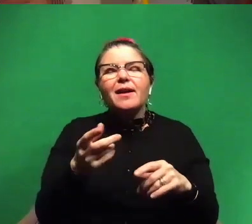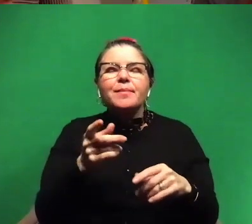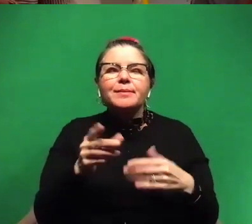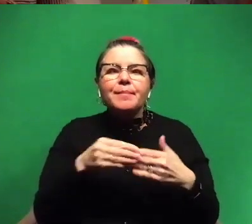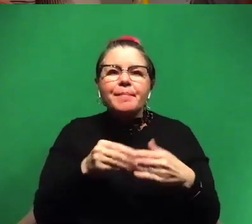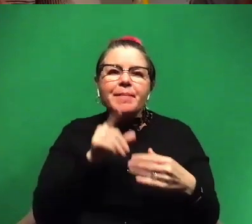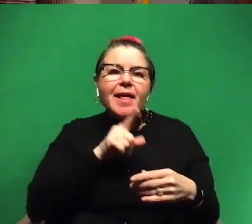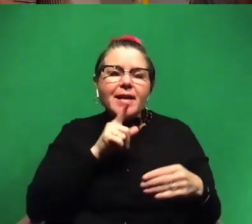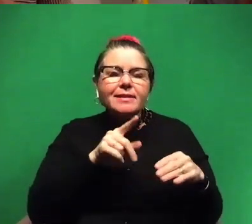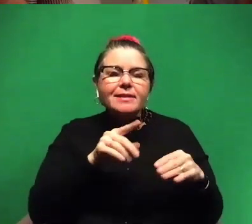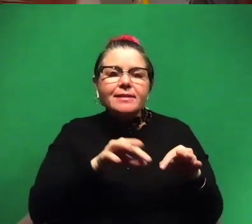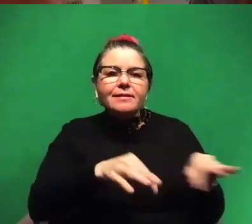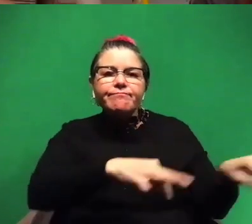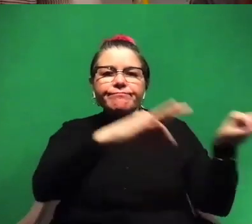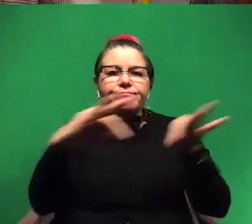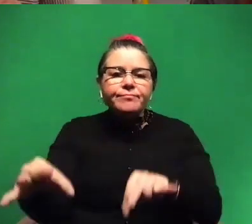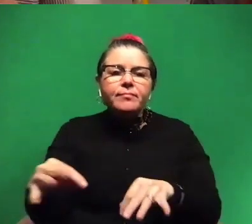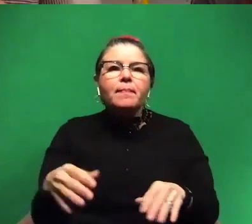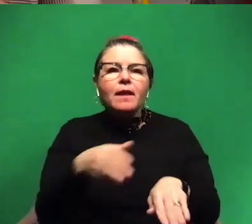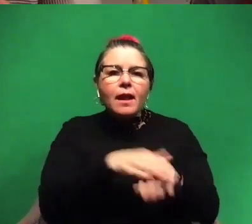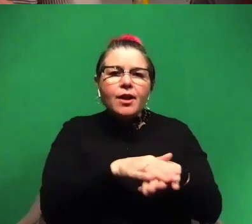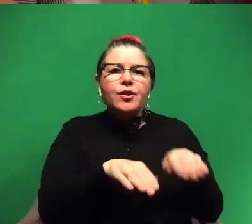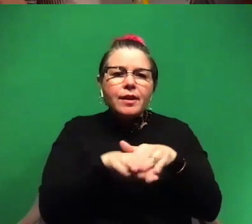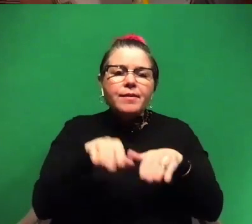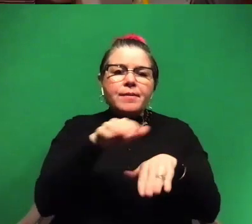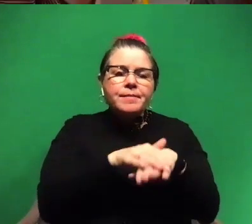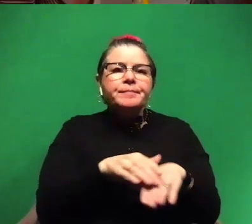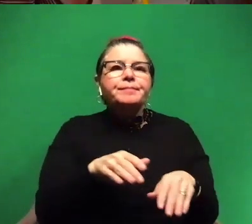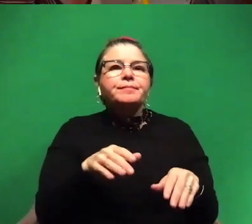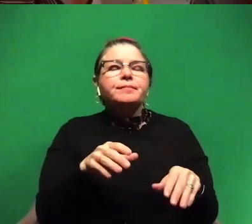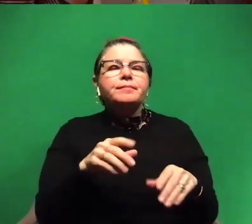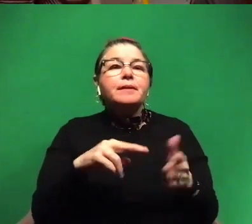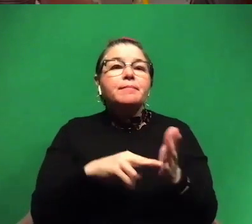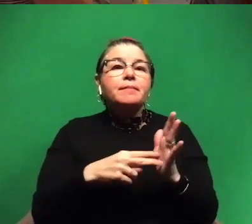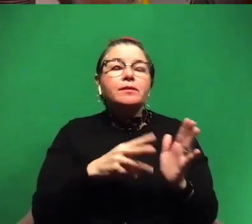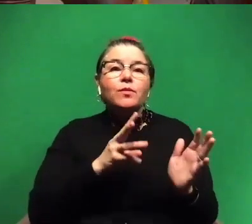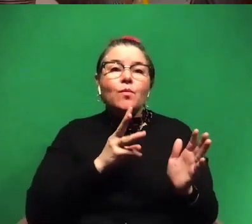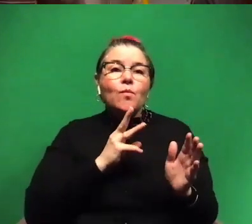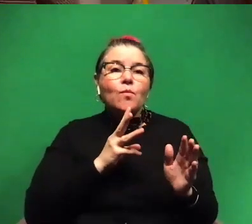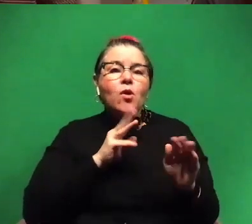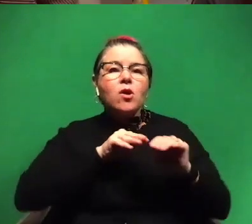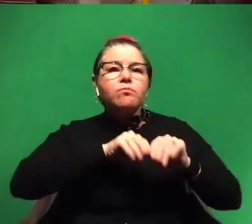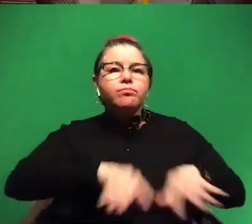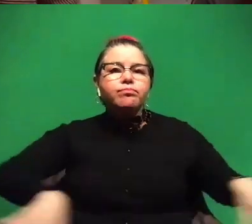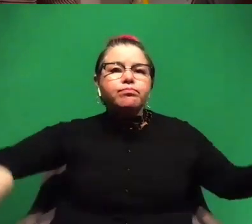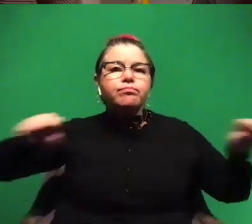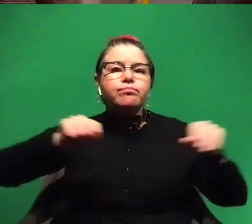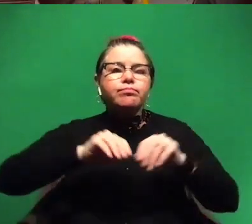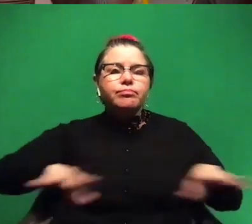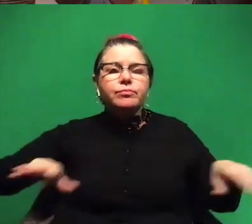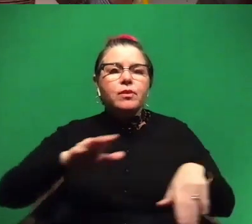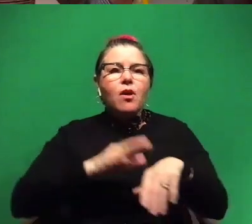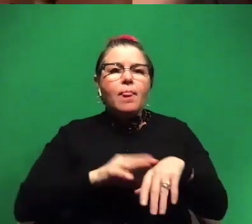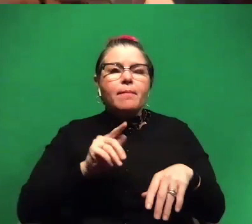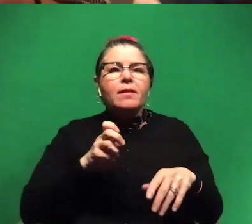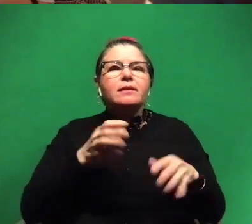liner. And they'll layer that so that water disperses over the piles instead